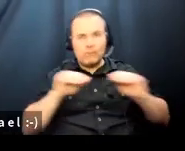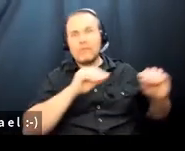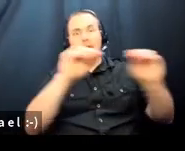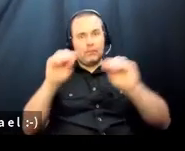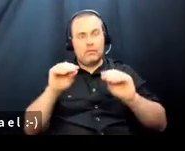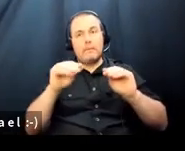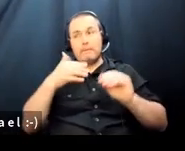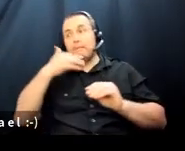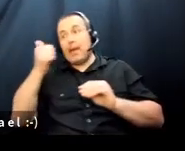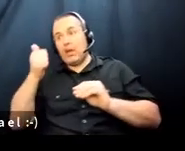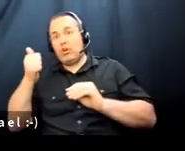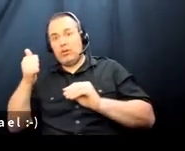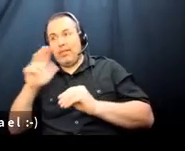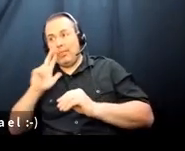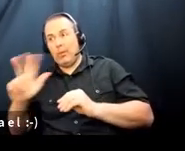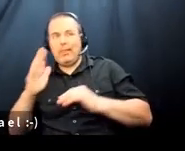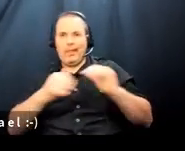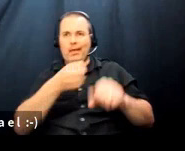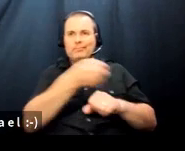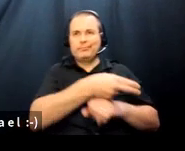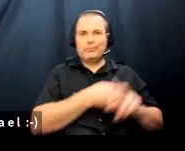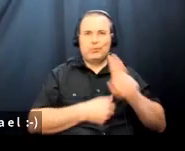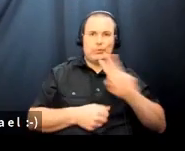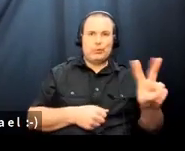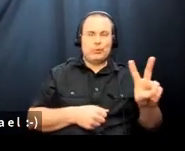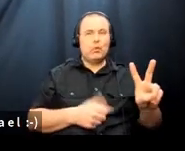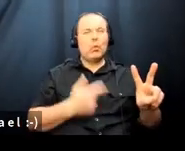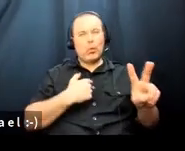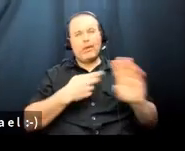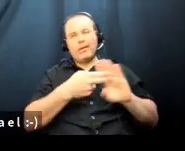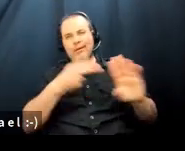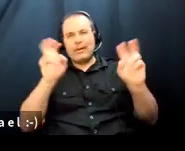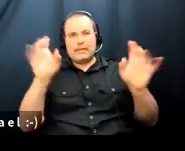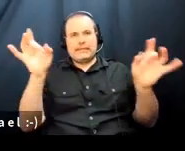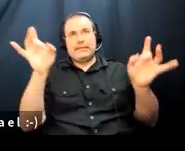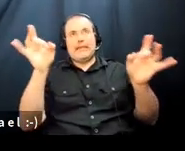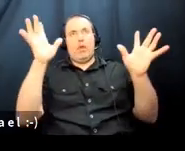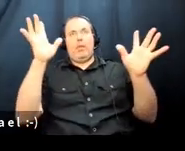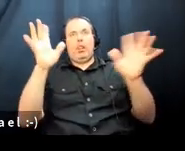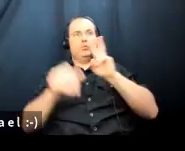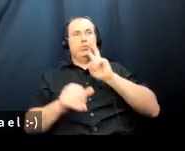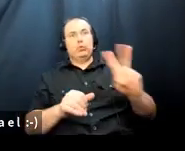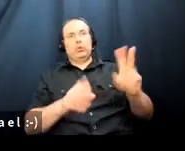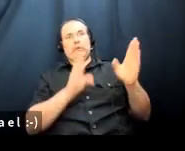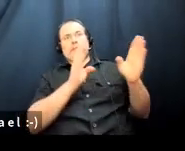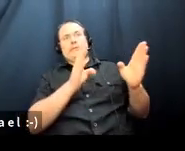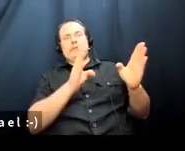So we say the terrible twos, but we're usually talking about children somewhere between